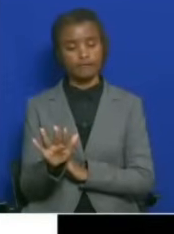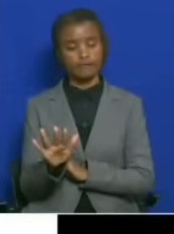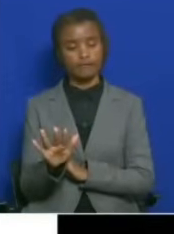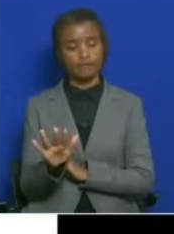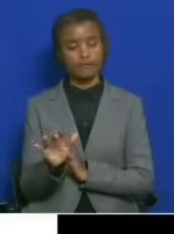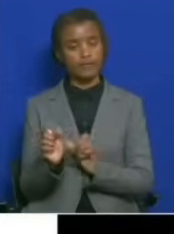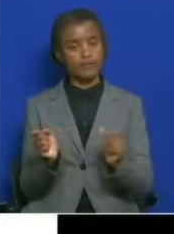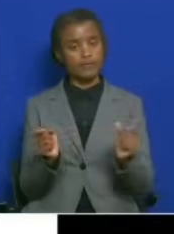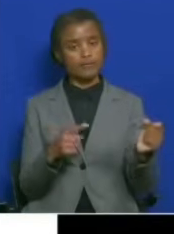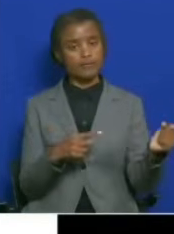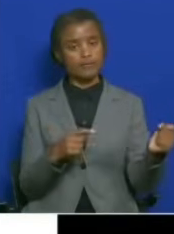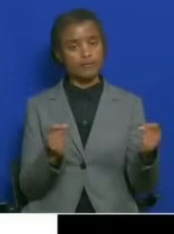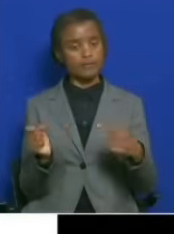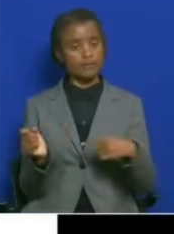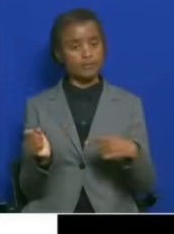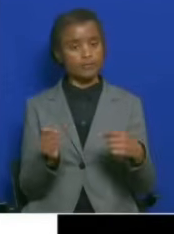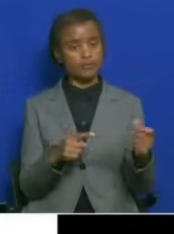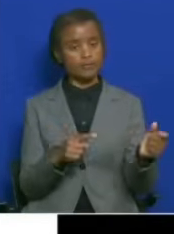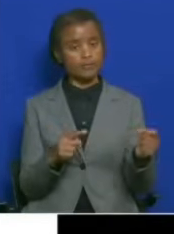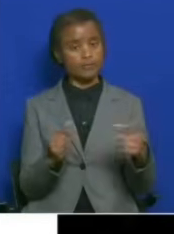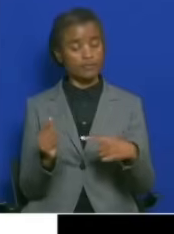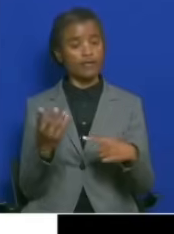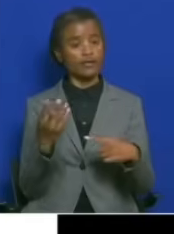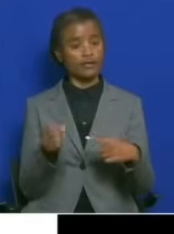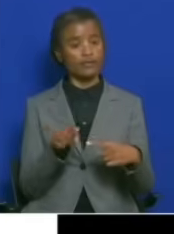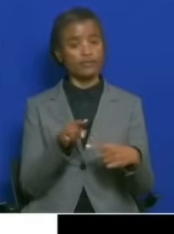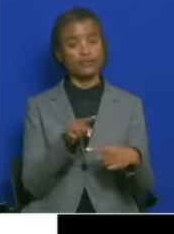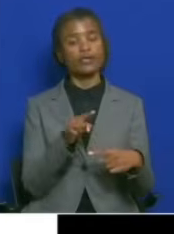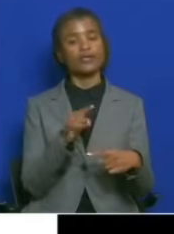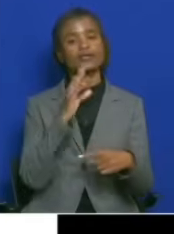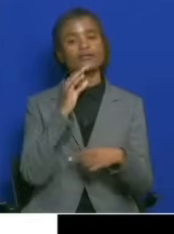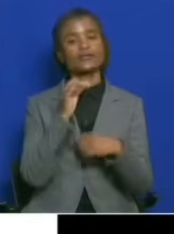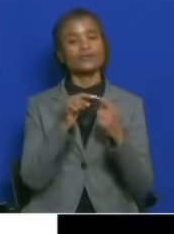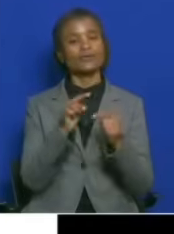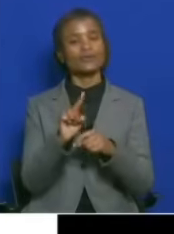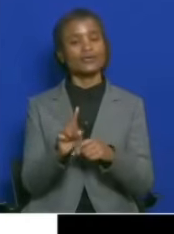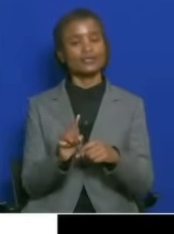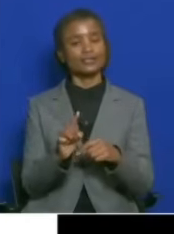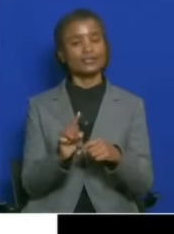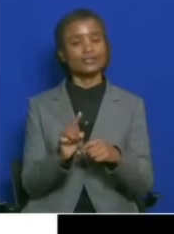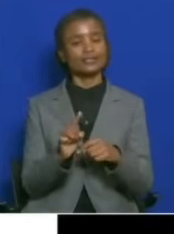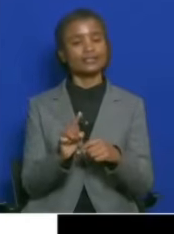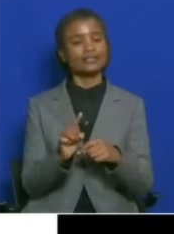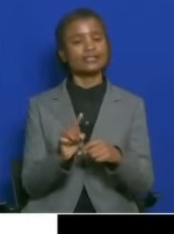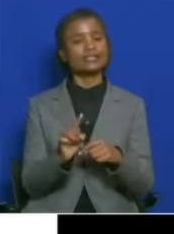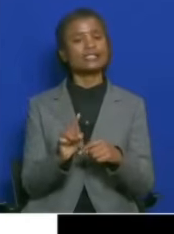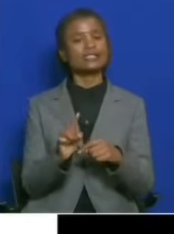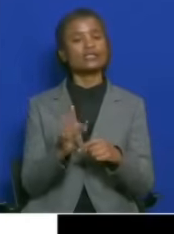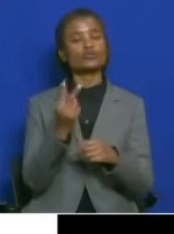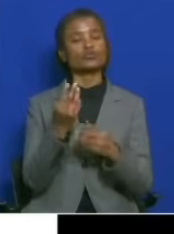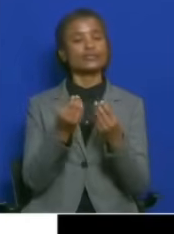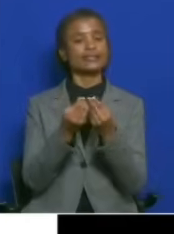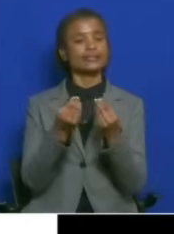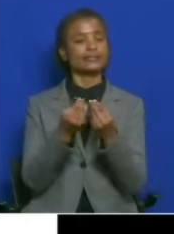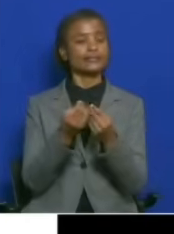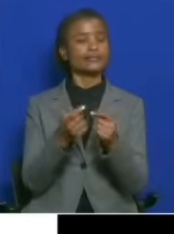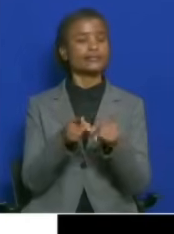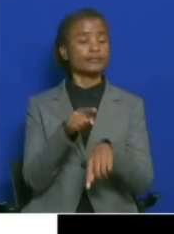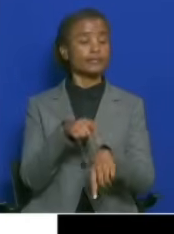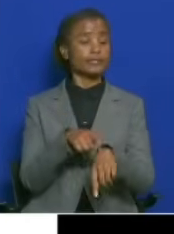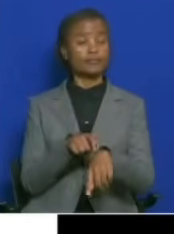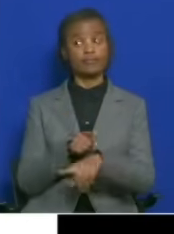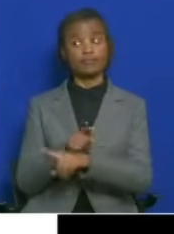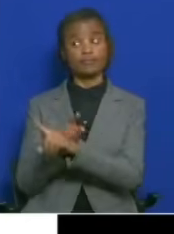They're talking about two things at the same time. You can see they're talking about two things at the same time. So General Khan says we're meeting at 2 o'clock,